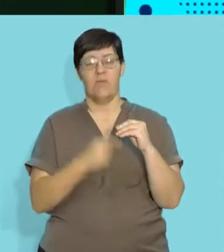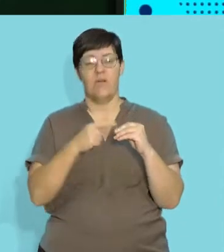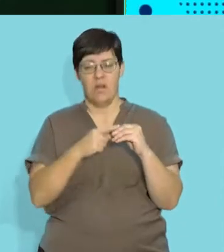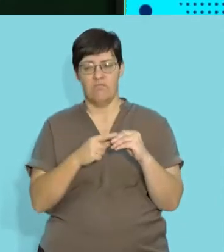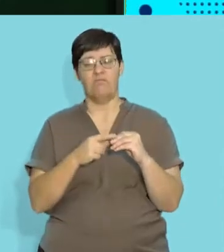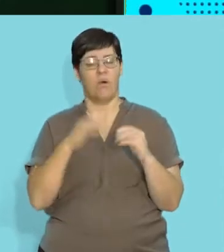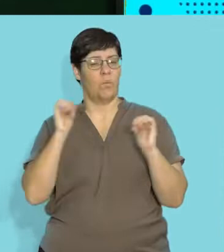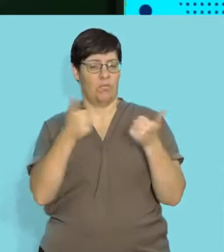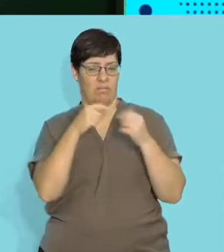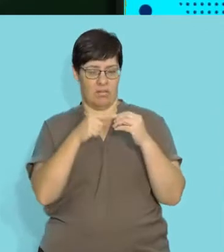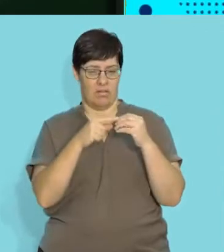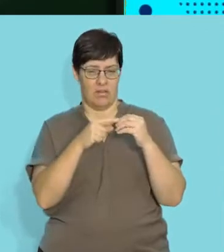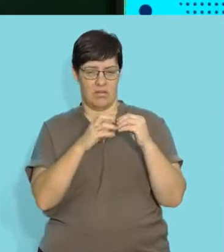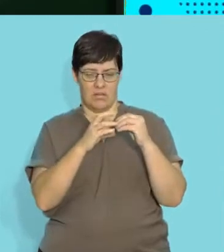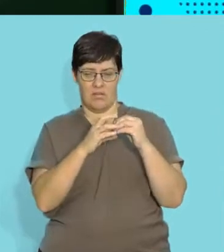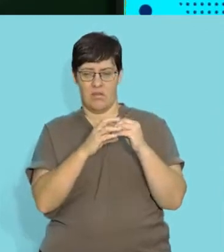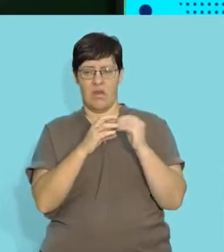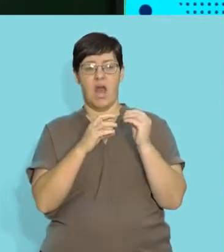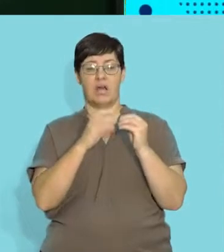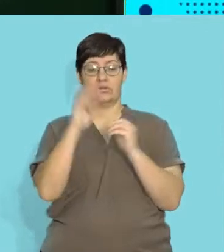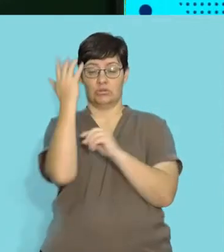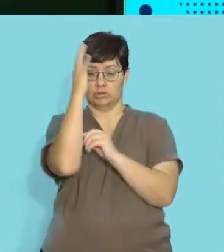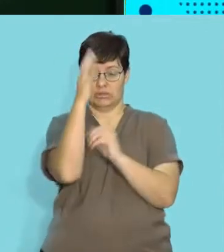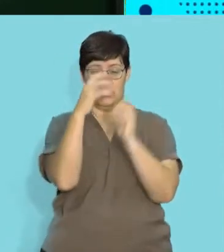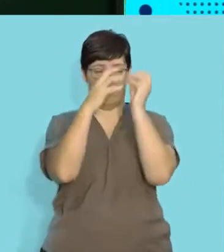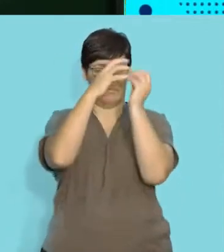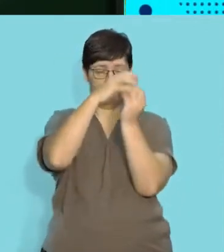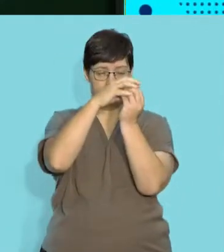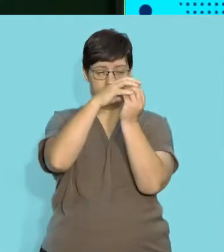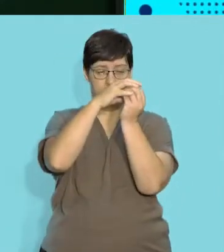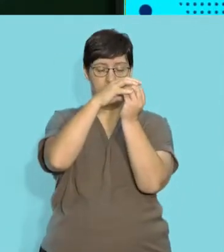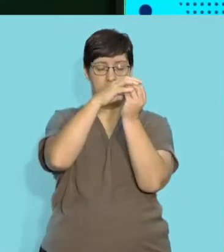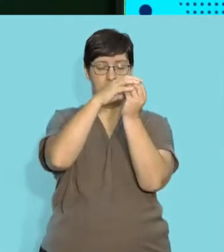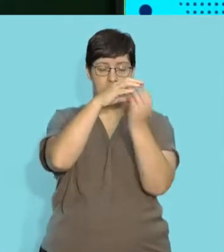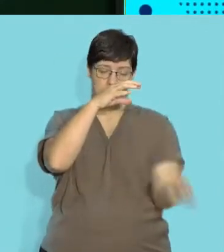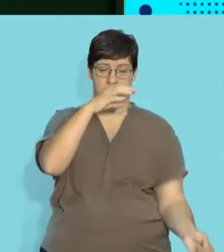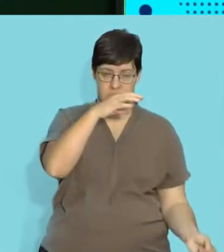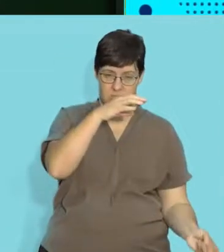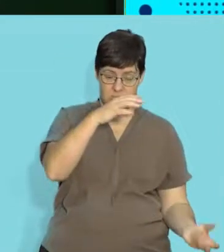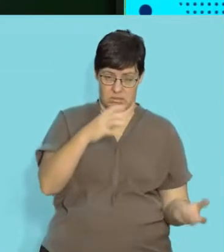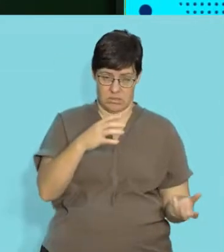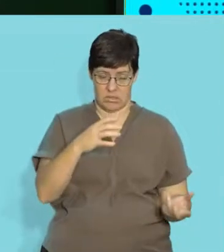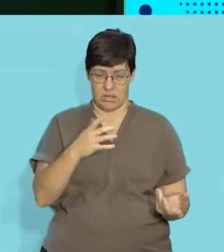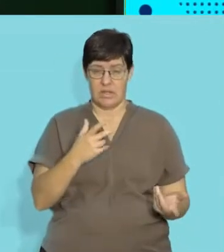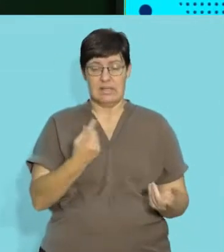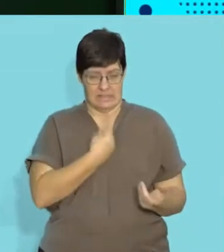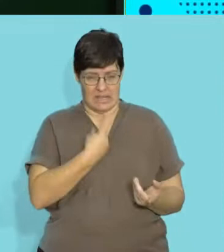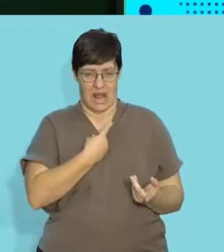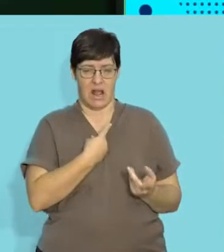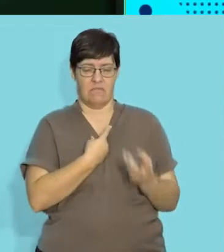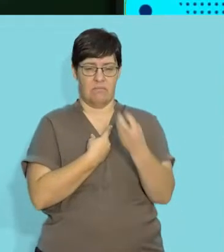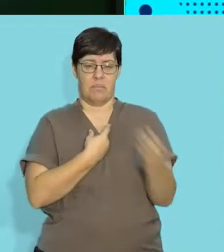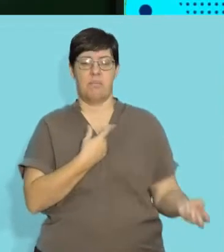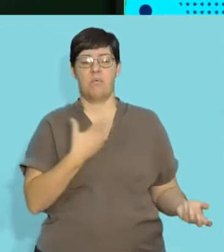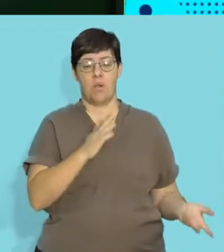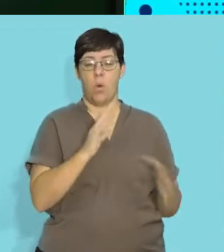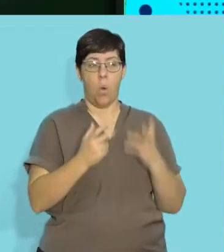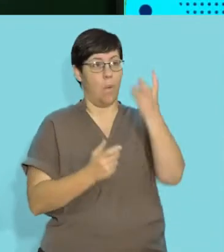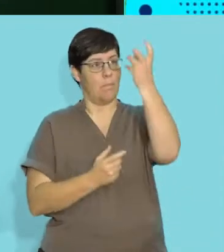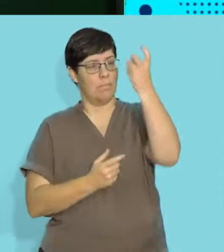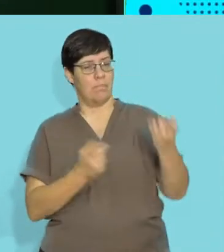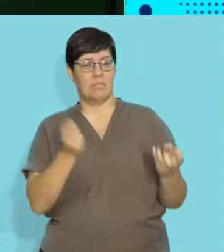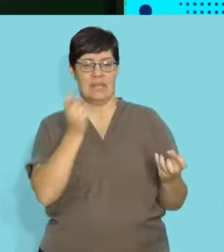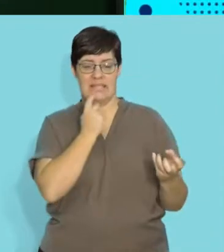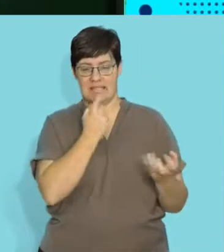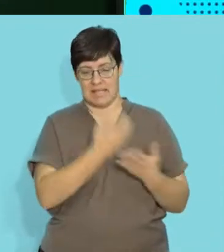it's obviously ripe now, and this would have obviously fallen off from a tree if it was not plucked by the farmer. But what's important